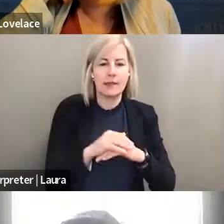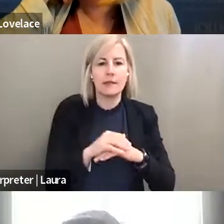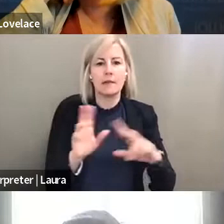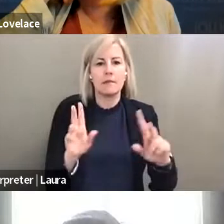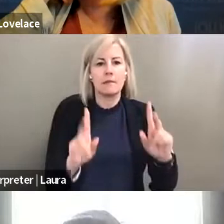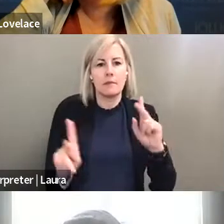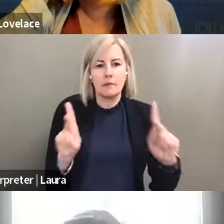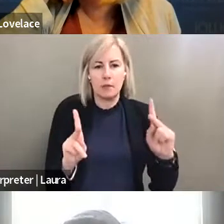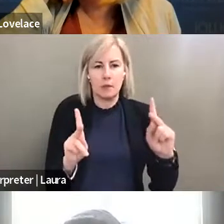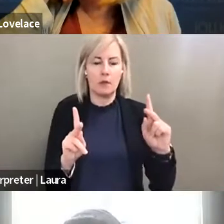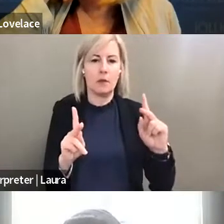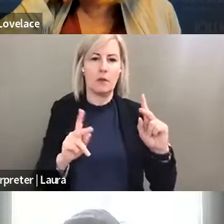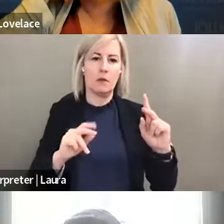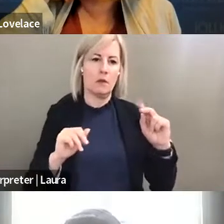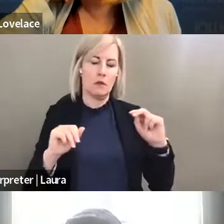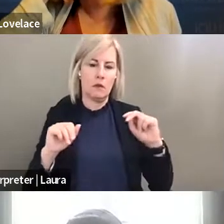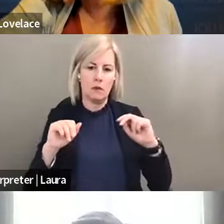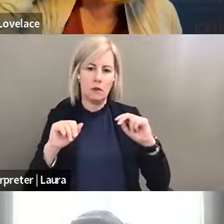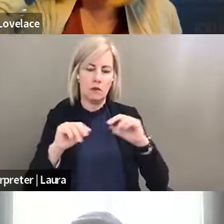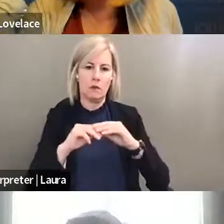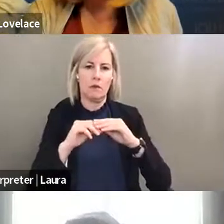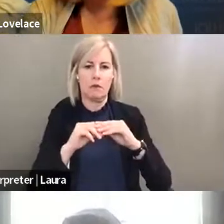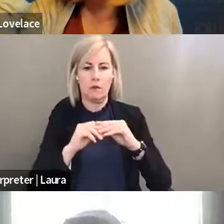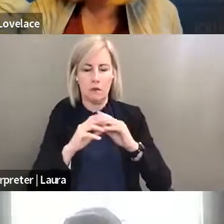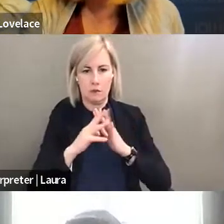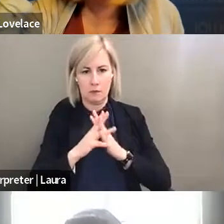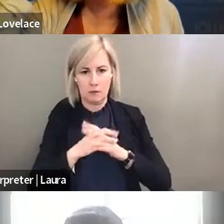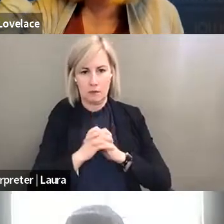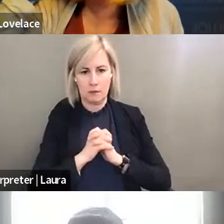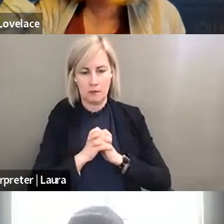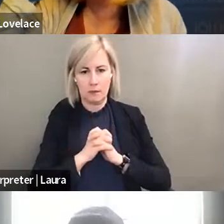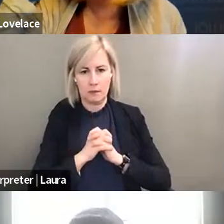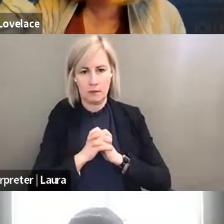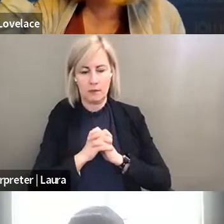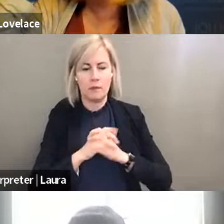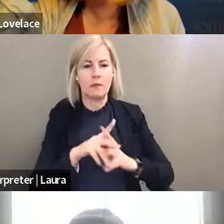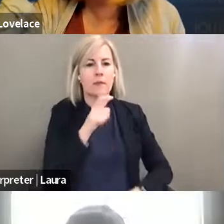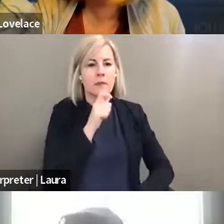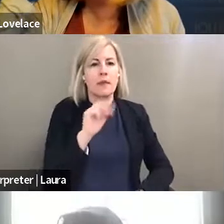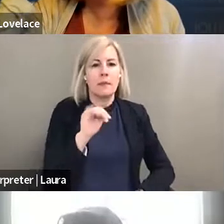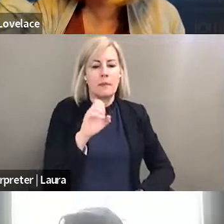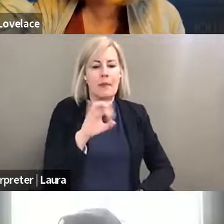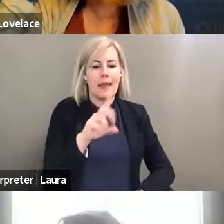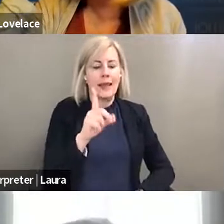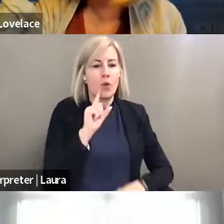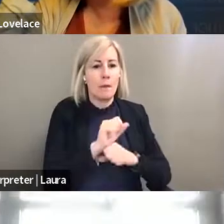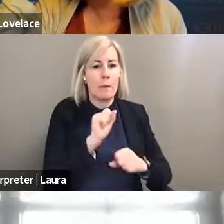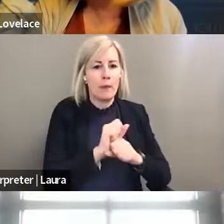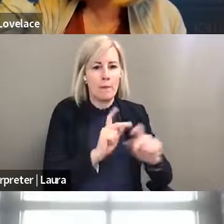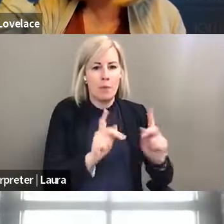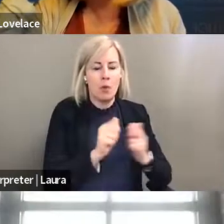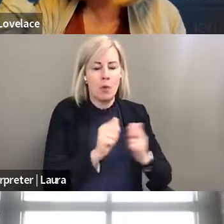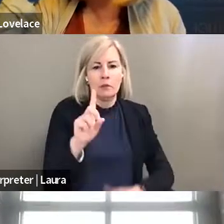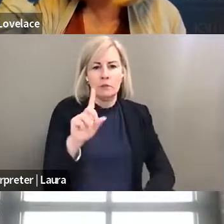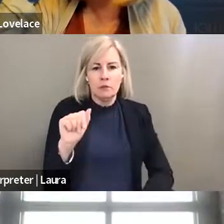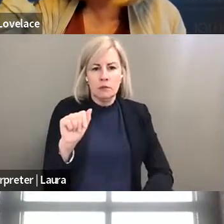people who were on, or who are on, I should say, the Medicaid for employed people with disabilities,